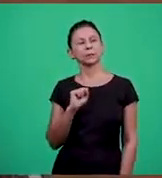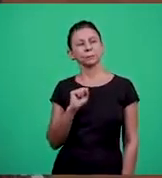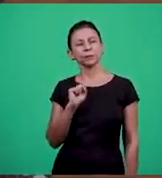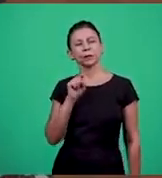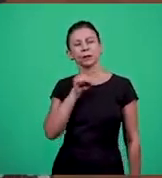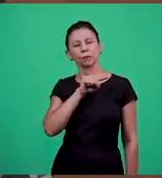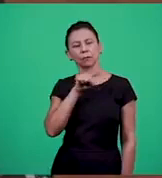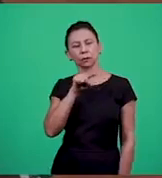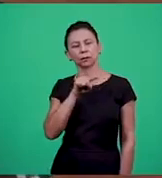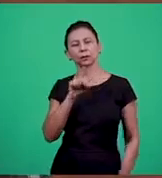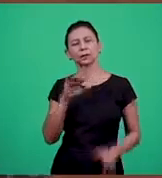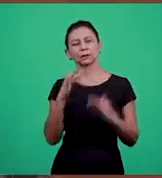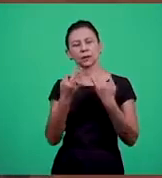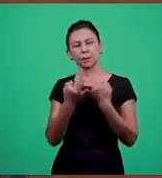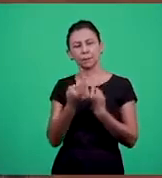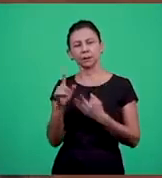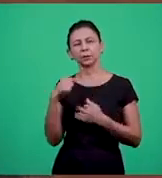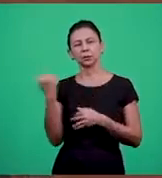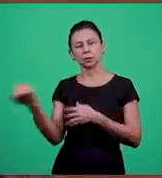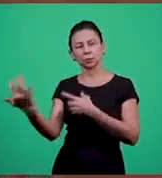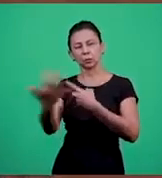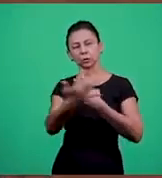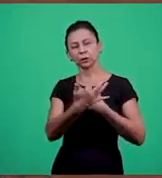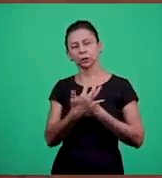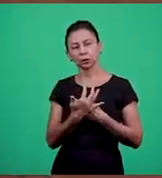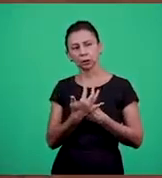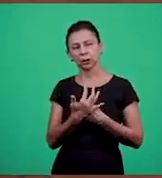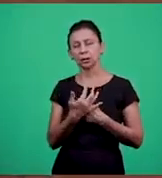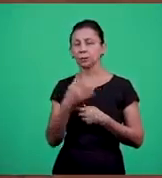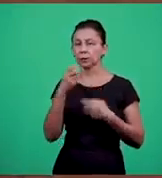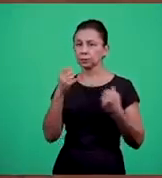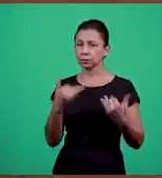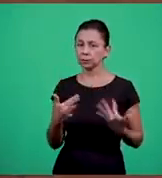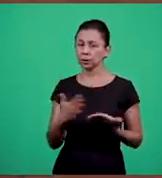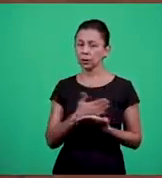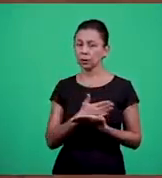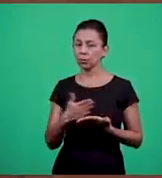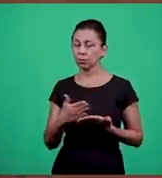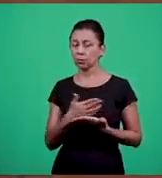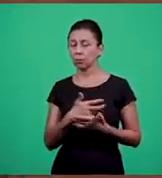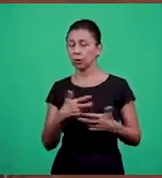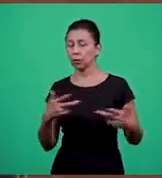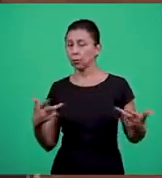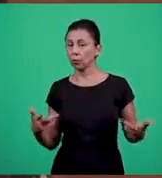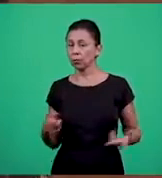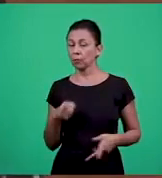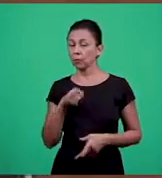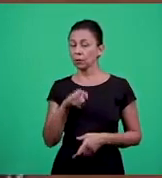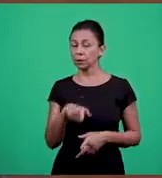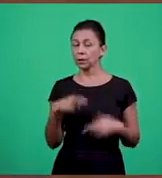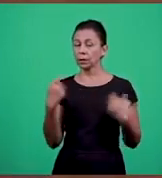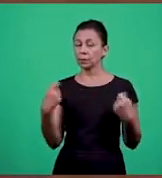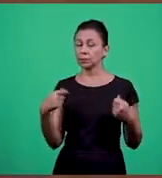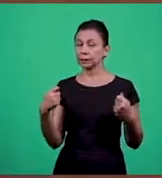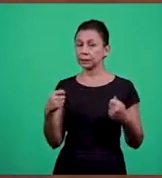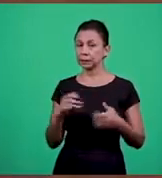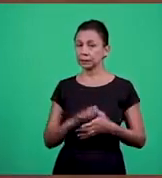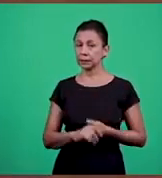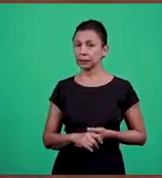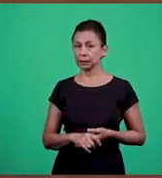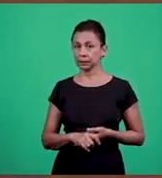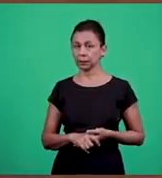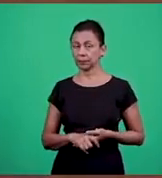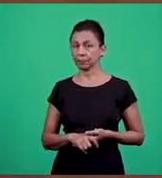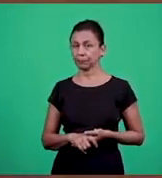have doubts. So those two men, they agreed to this. And they said,